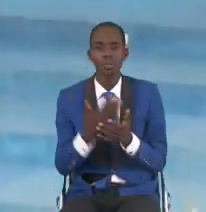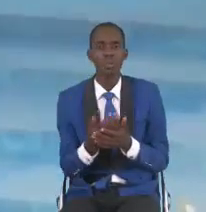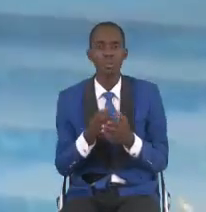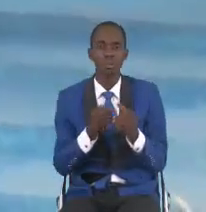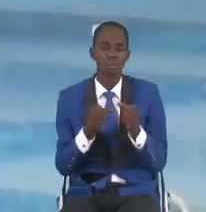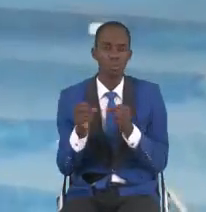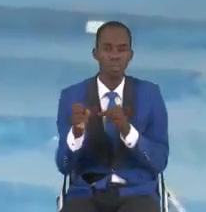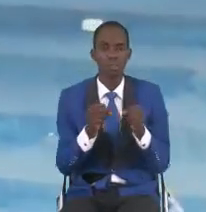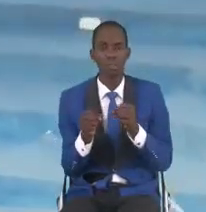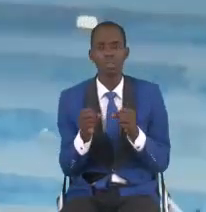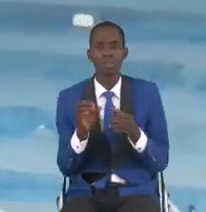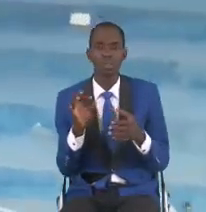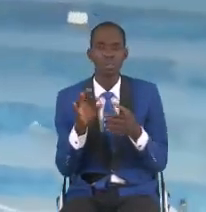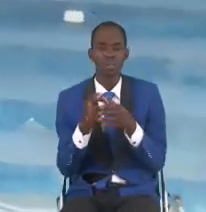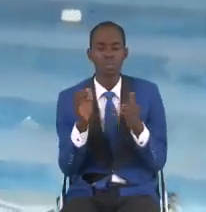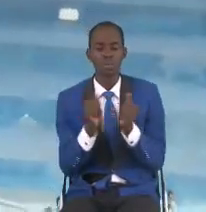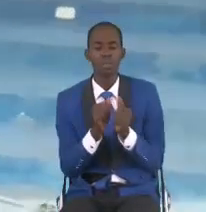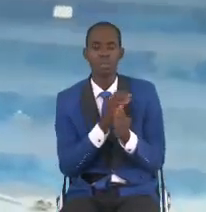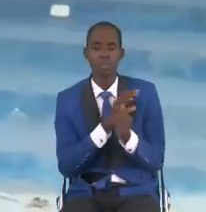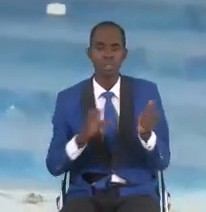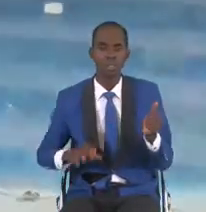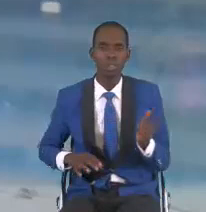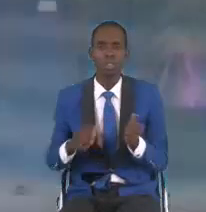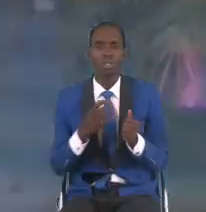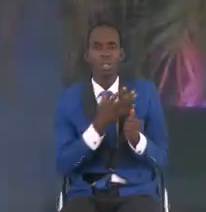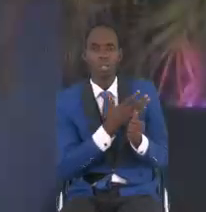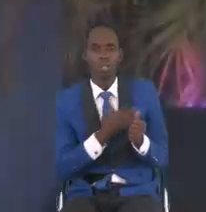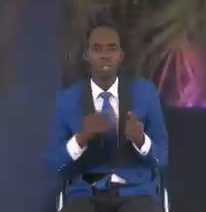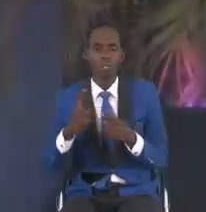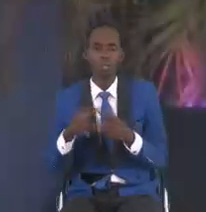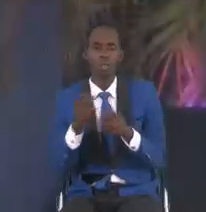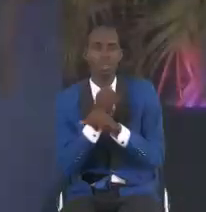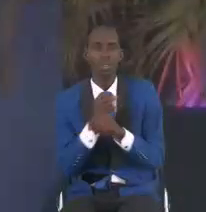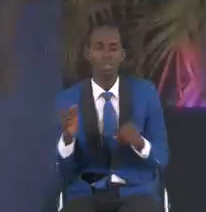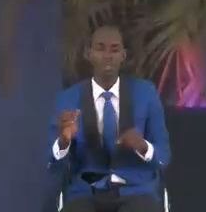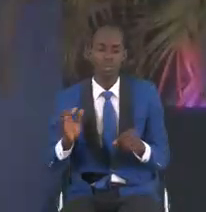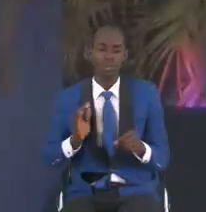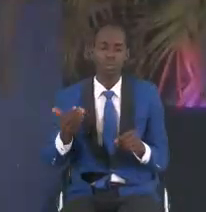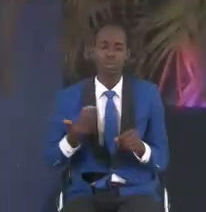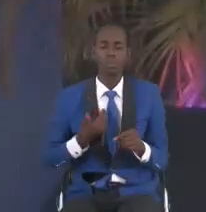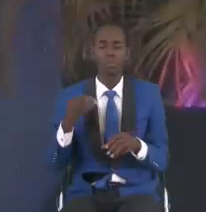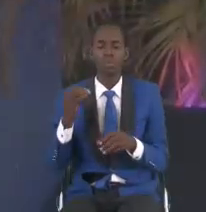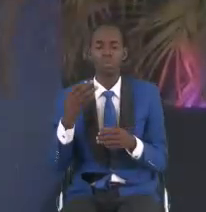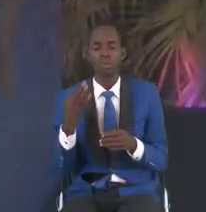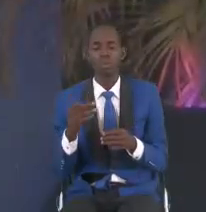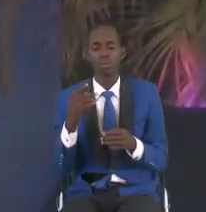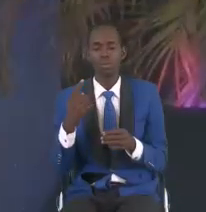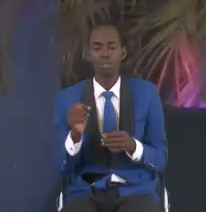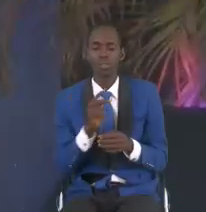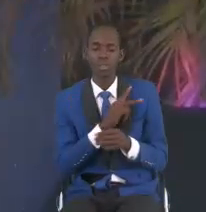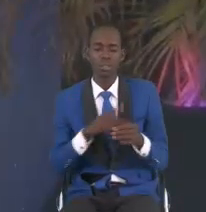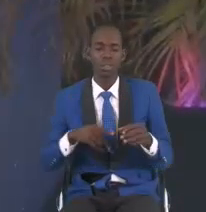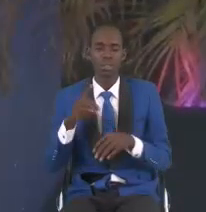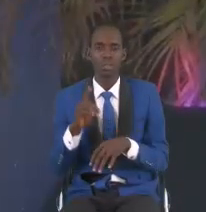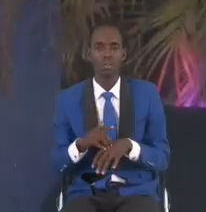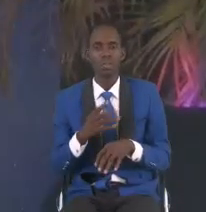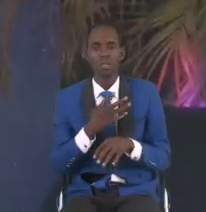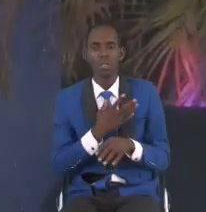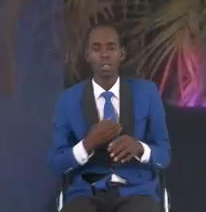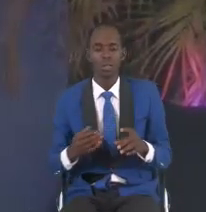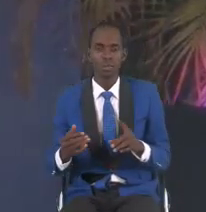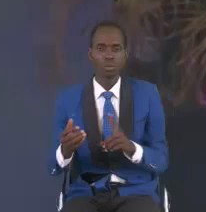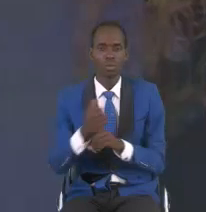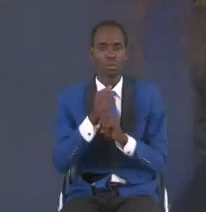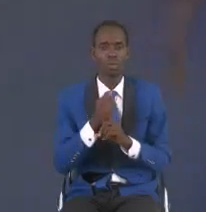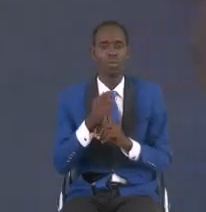Christ and rescuing souls from the kingdom of the devil. Lay hold on eternal life. If